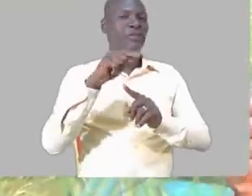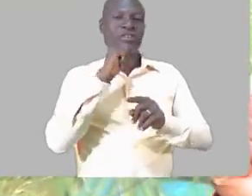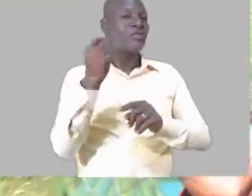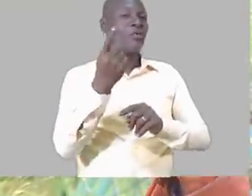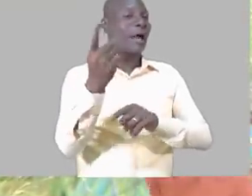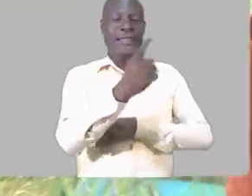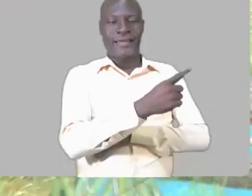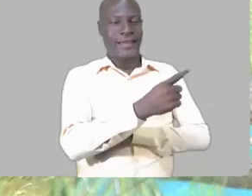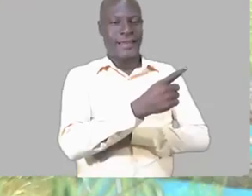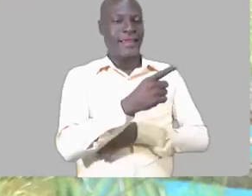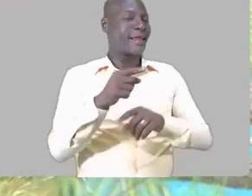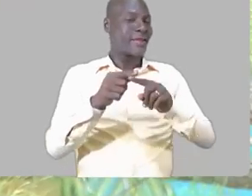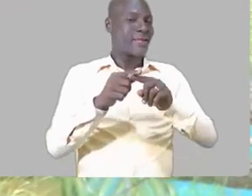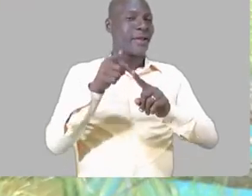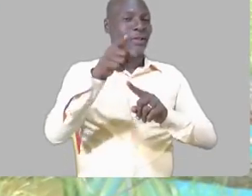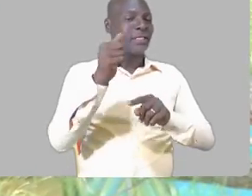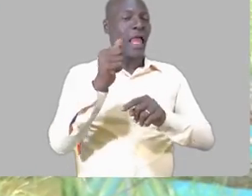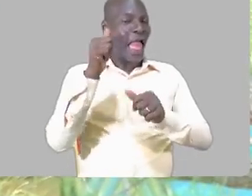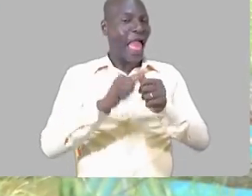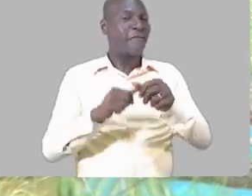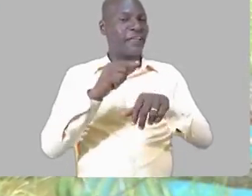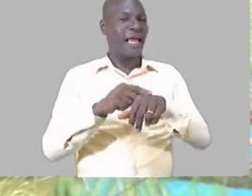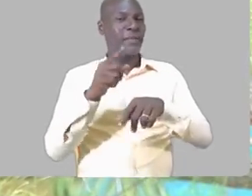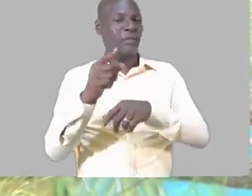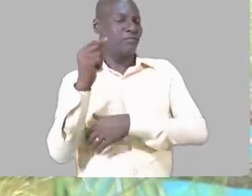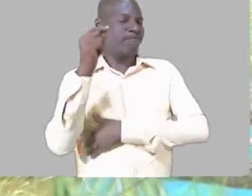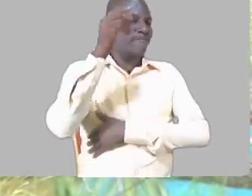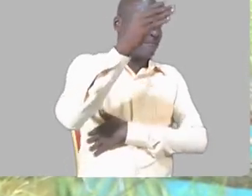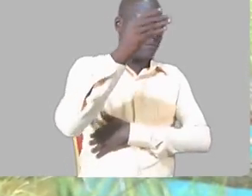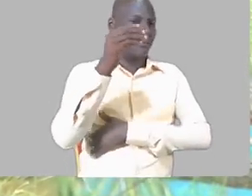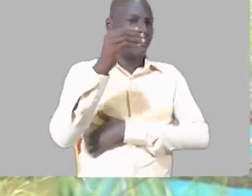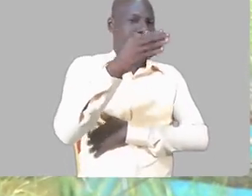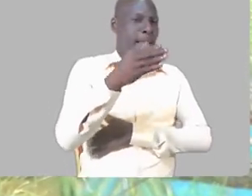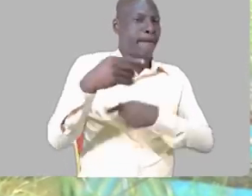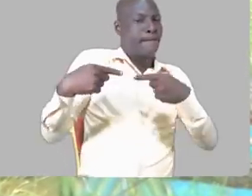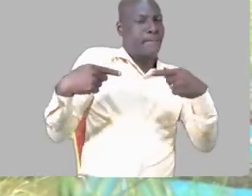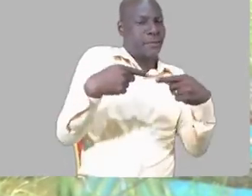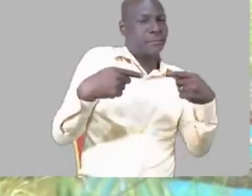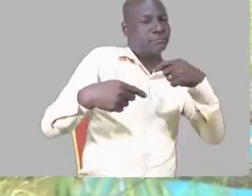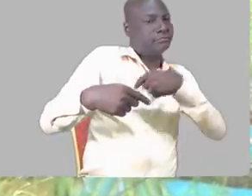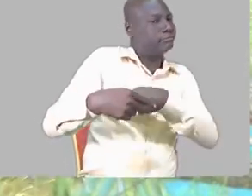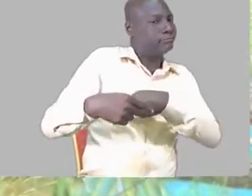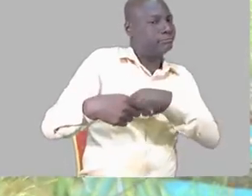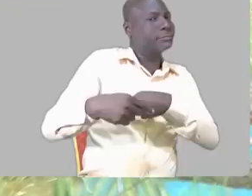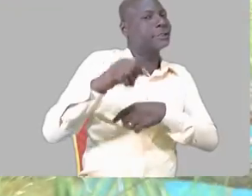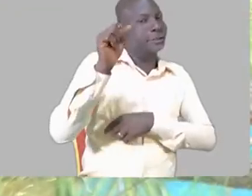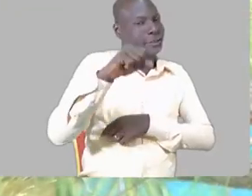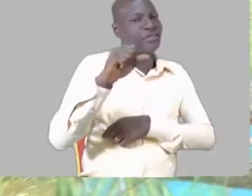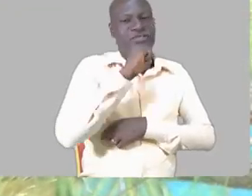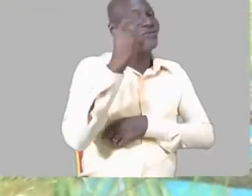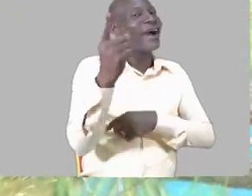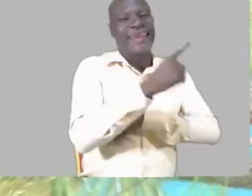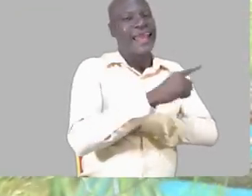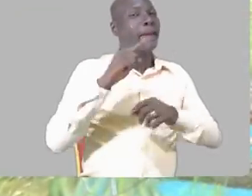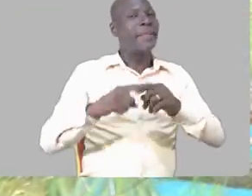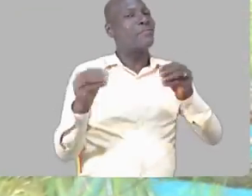boba e de akroso no ade ache a ana abete e de said eh won tanye exercise na da kro pe osori ya pe oso